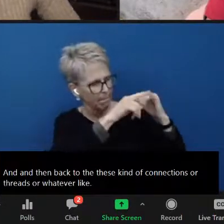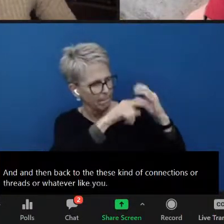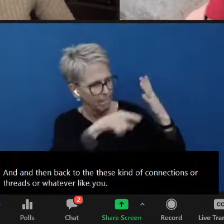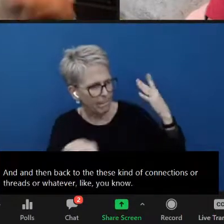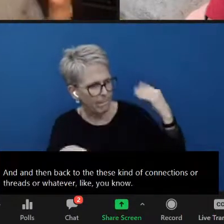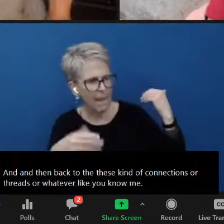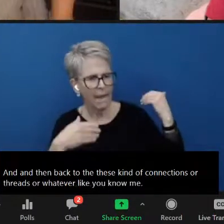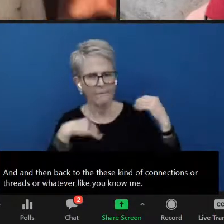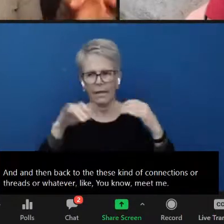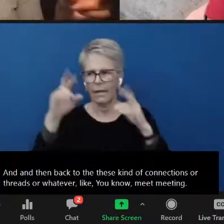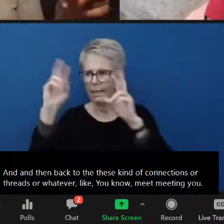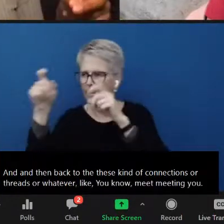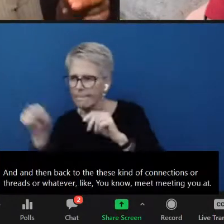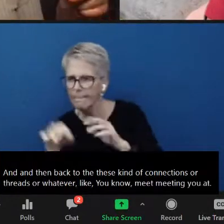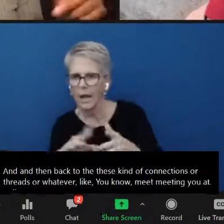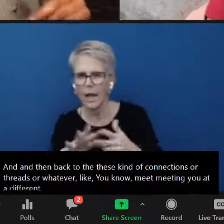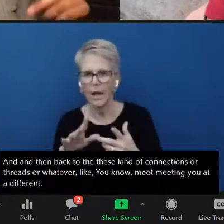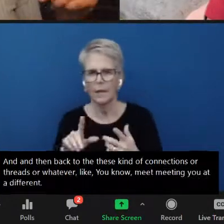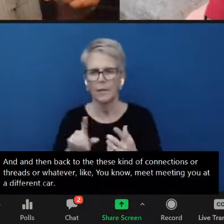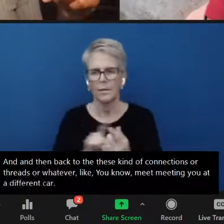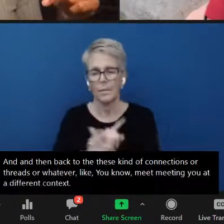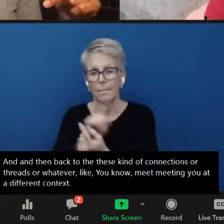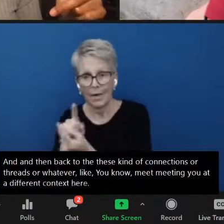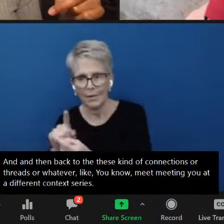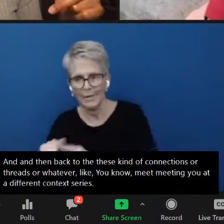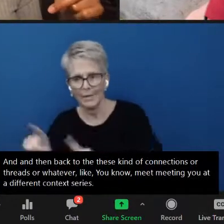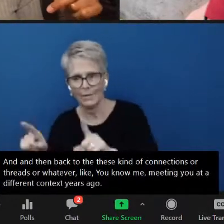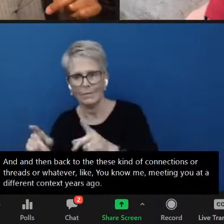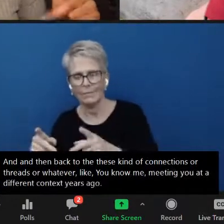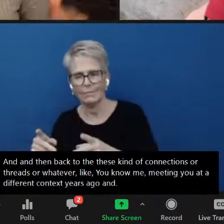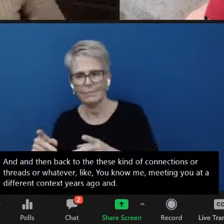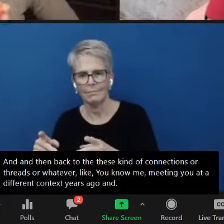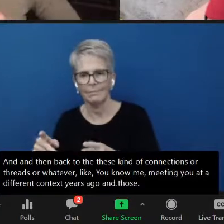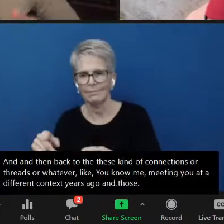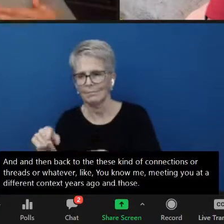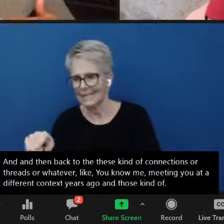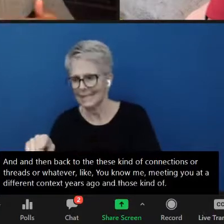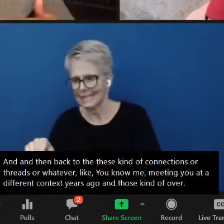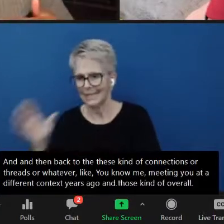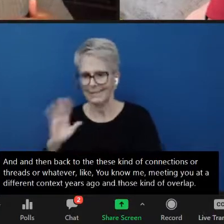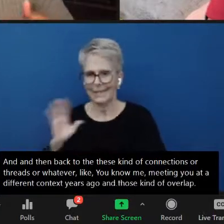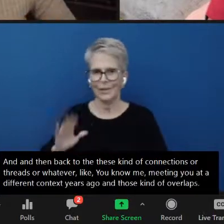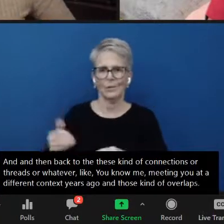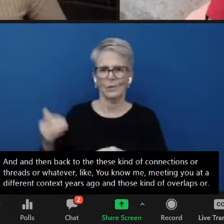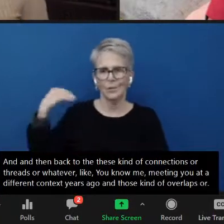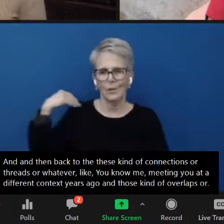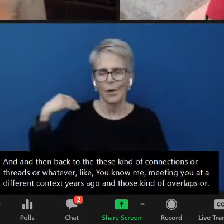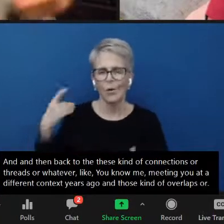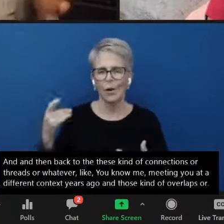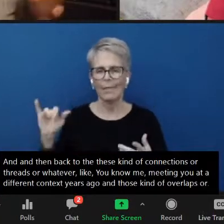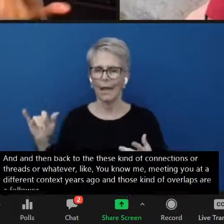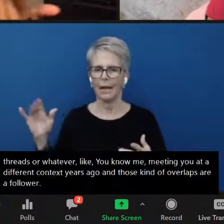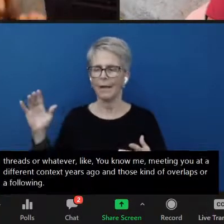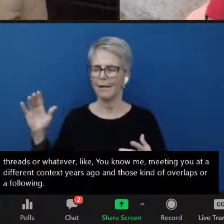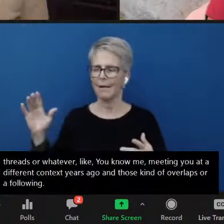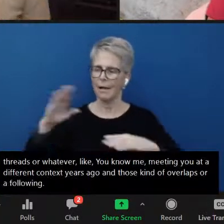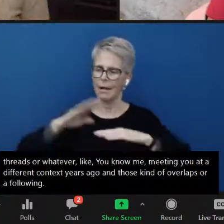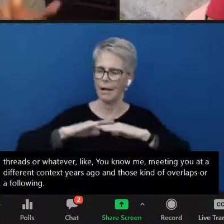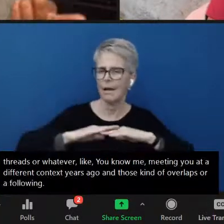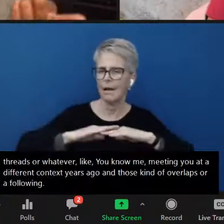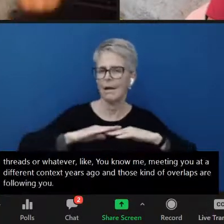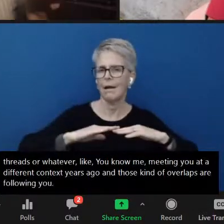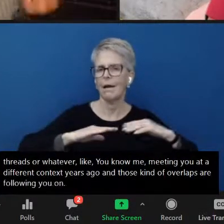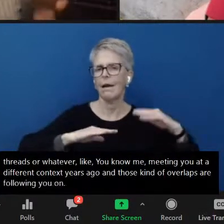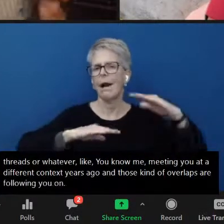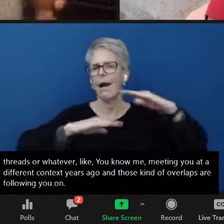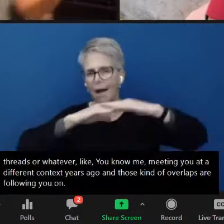you know, meeting you at a different context years ago, and those kind of overlaps, or following you